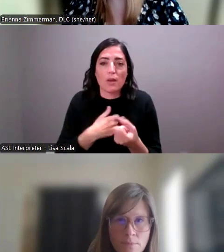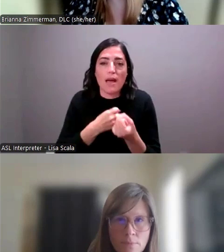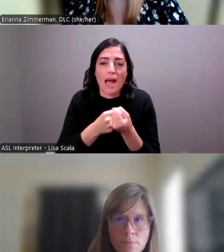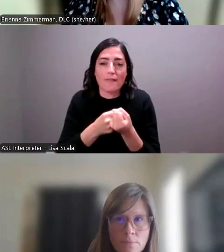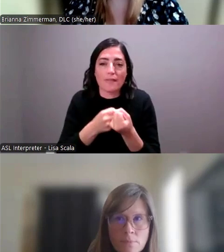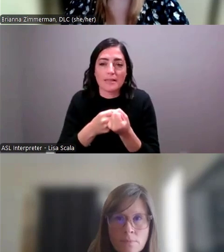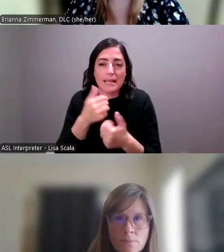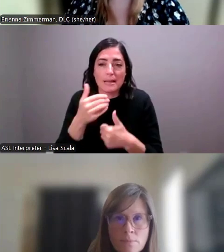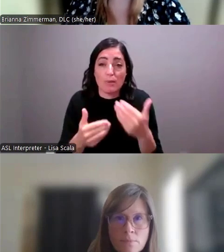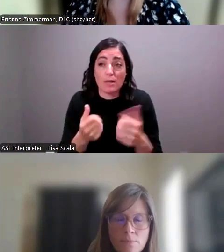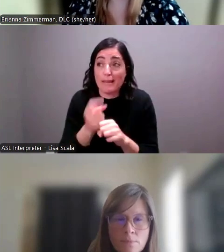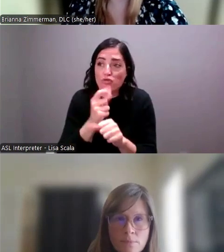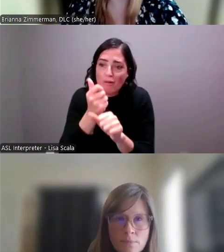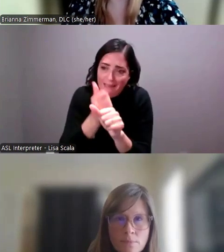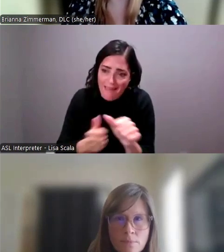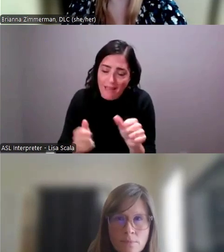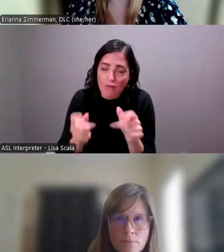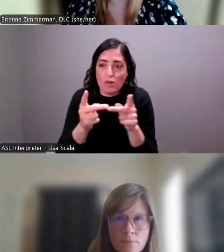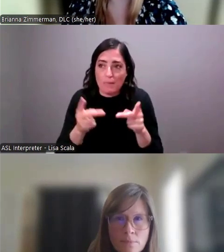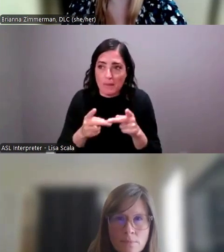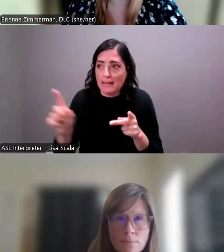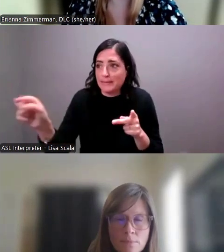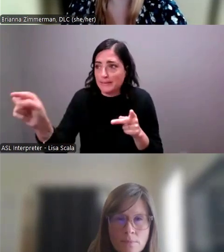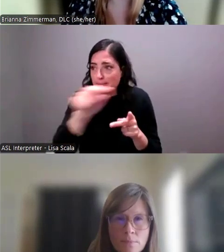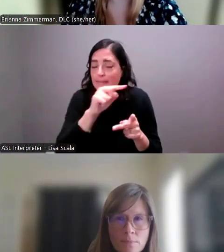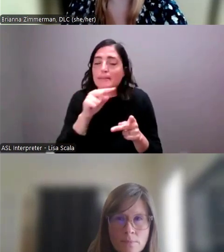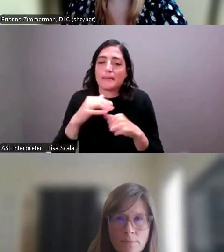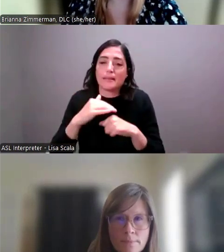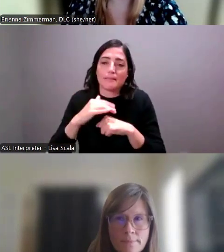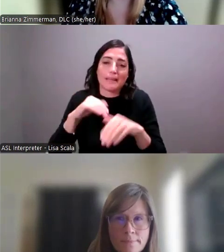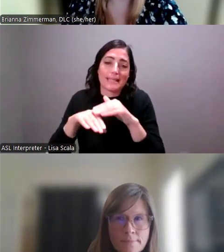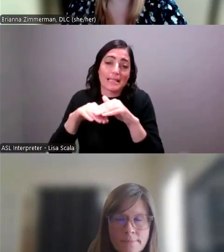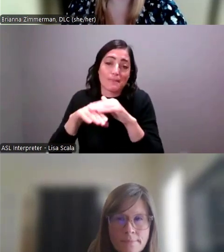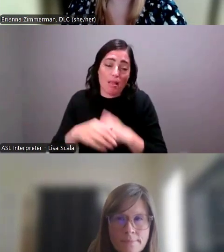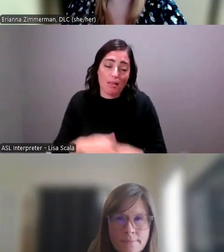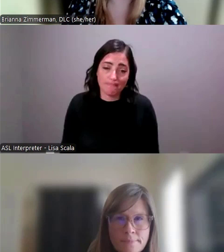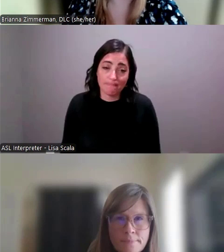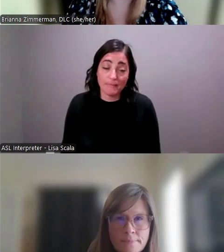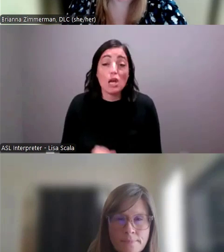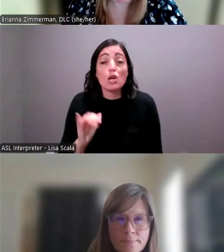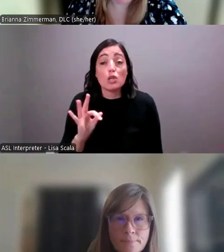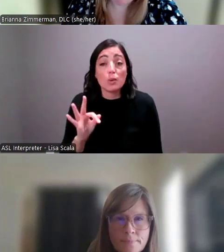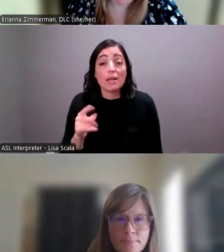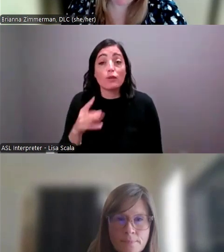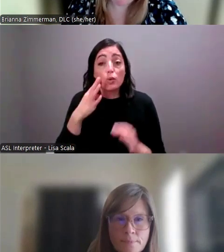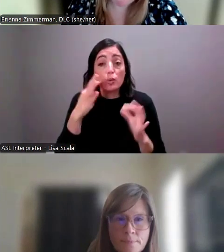that every polling place in Massachusetts is accessible. So if you are going